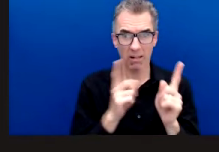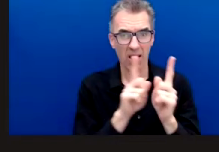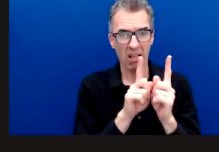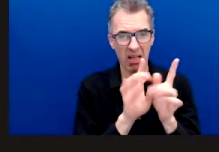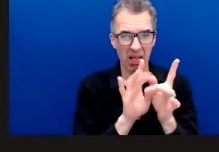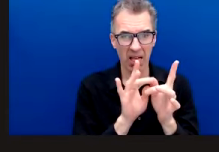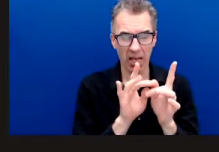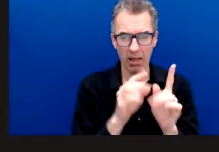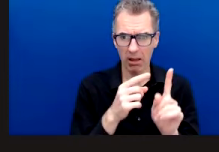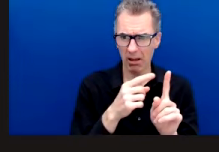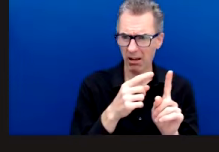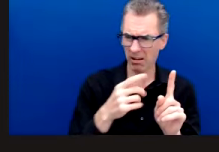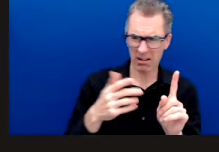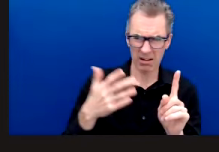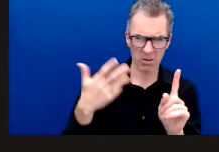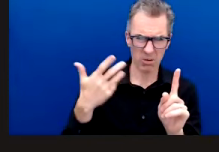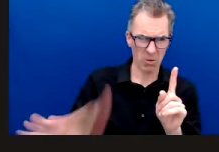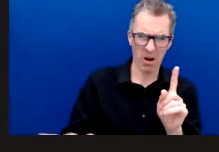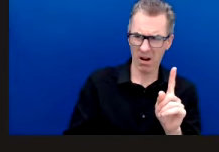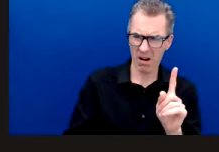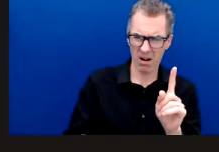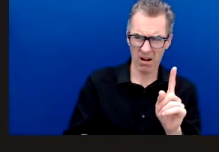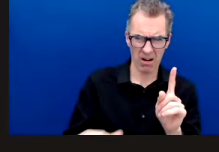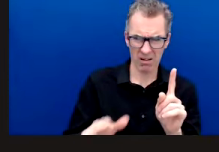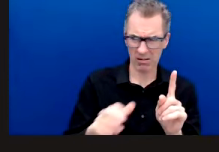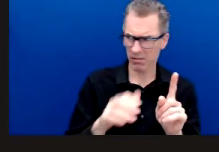reproductive information that's not appropriate for a professional environment.